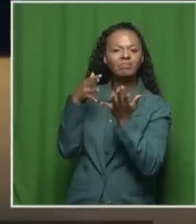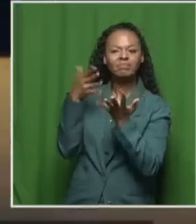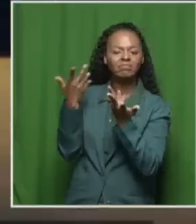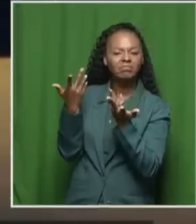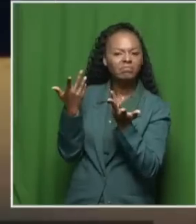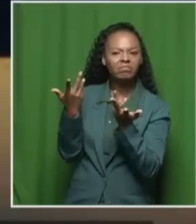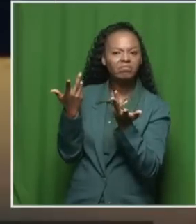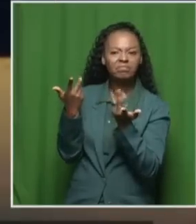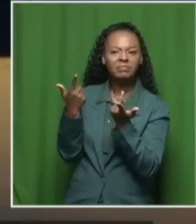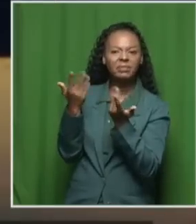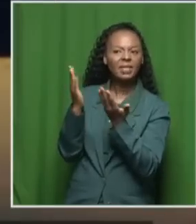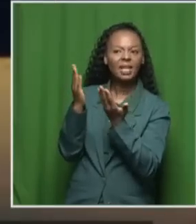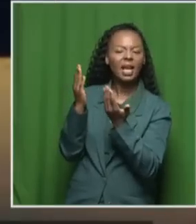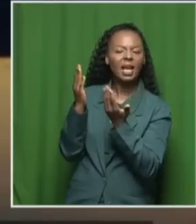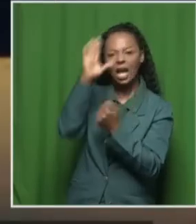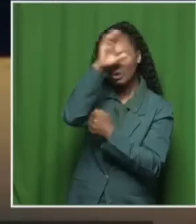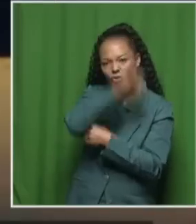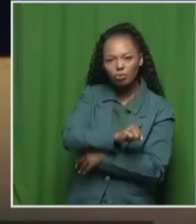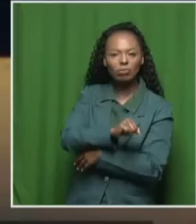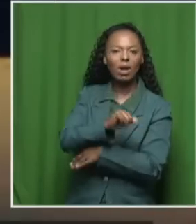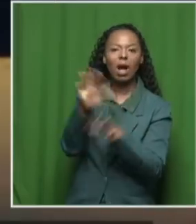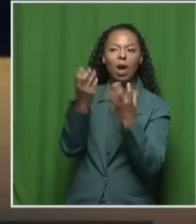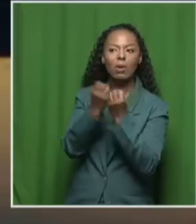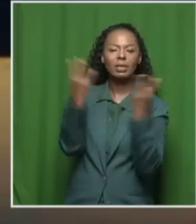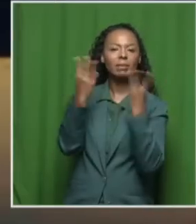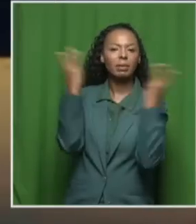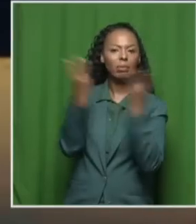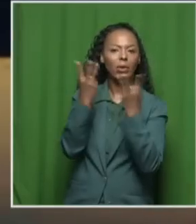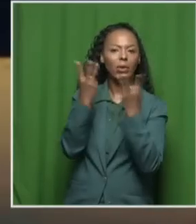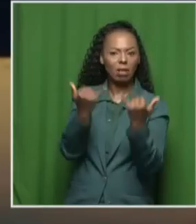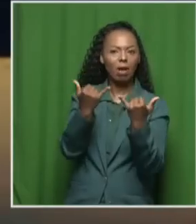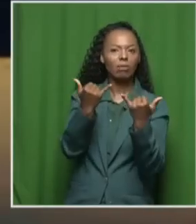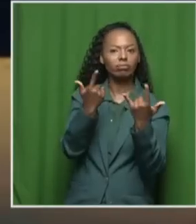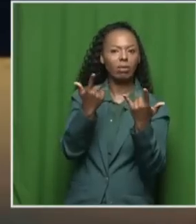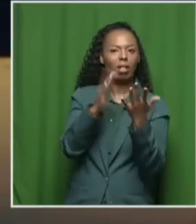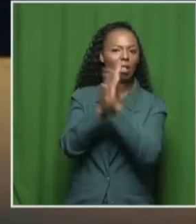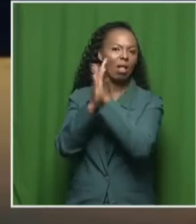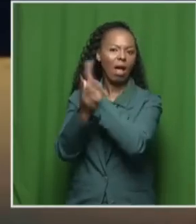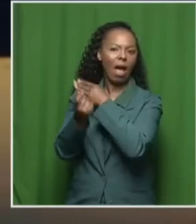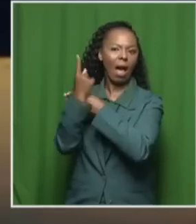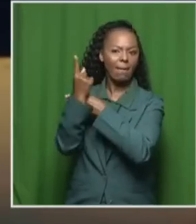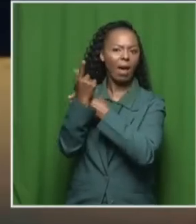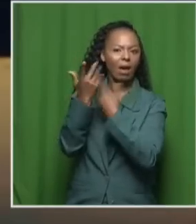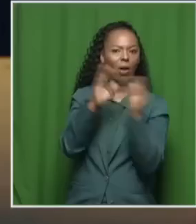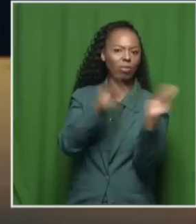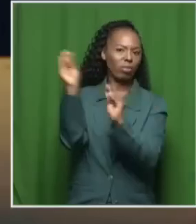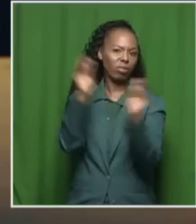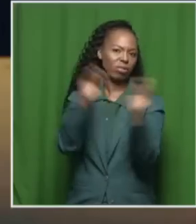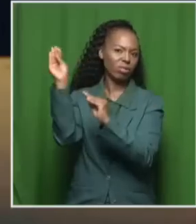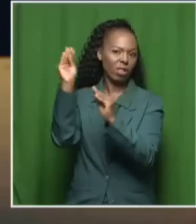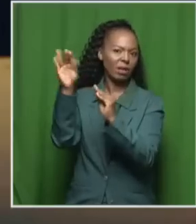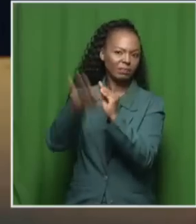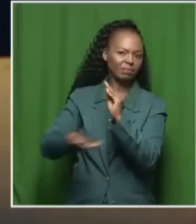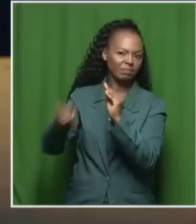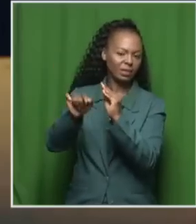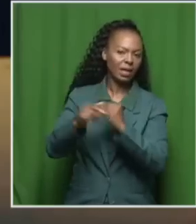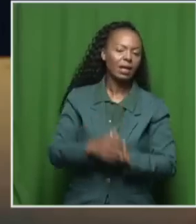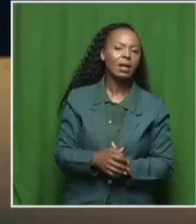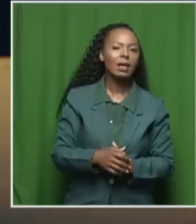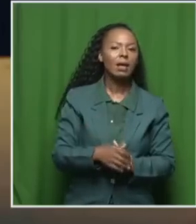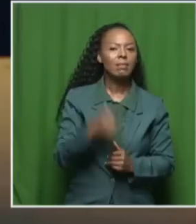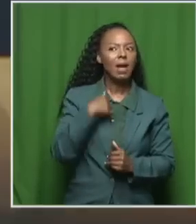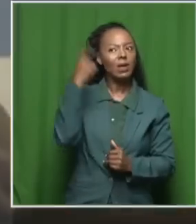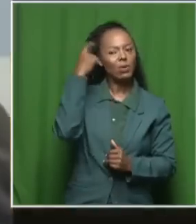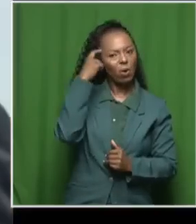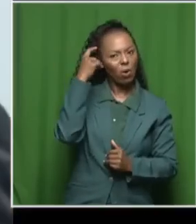this point, of how many people have been displaced? I can surely confirm. I know of